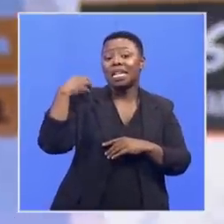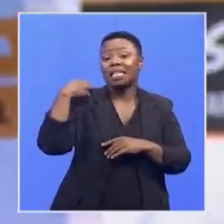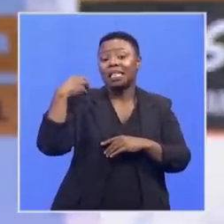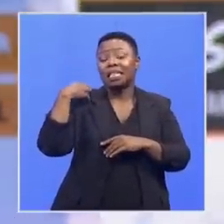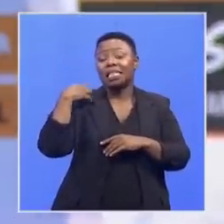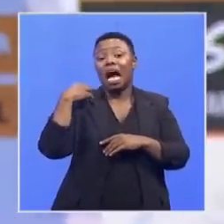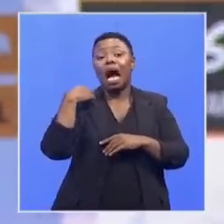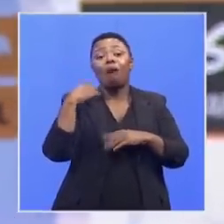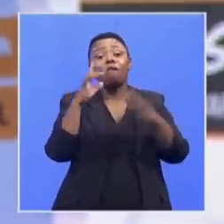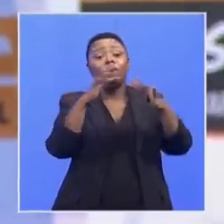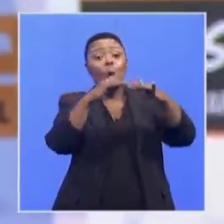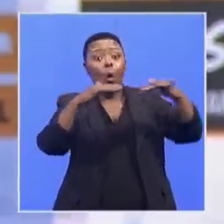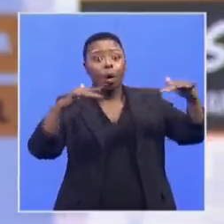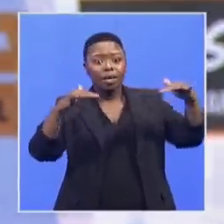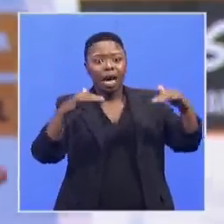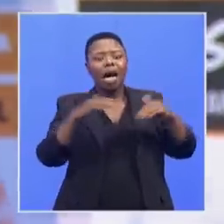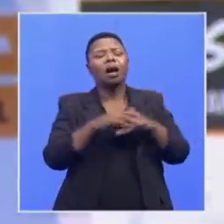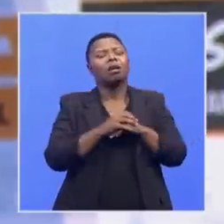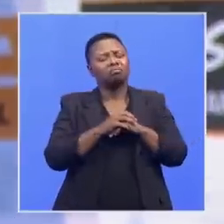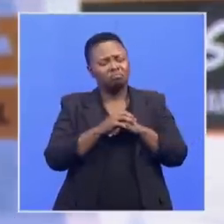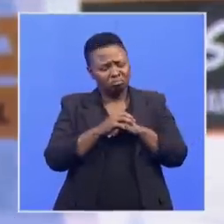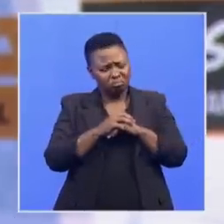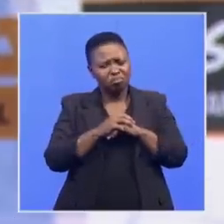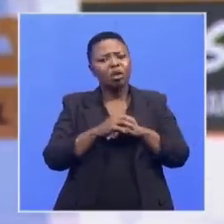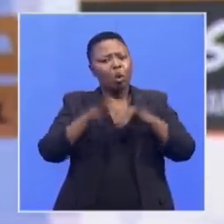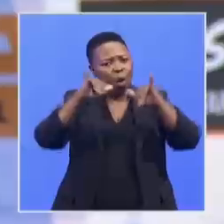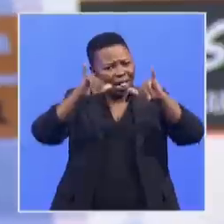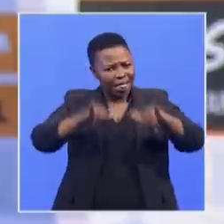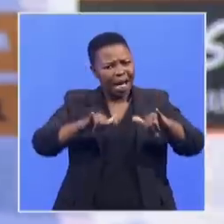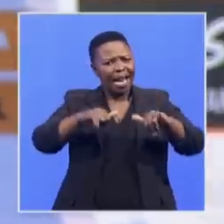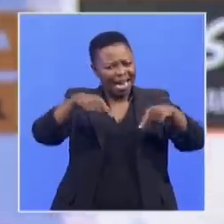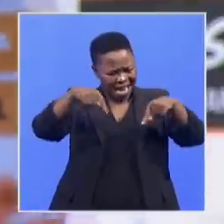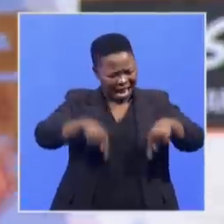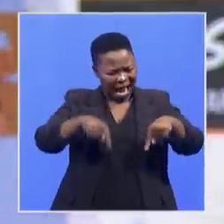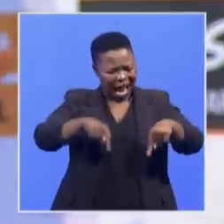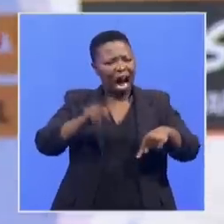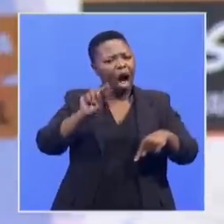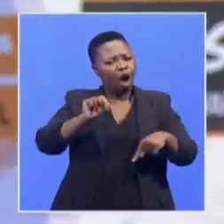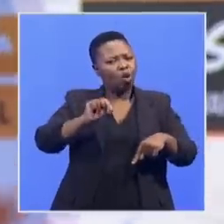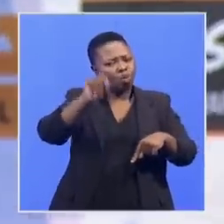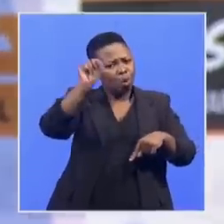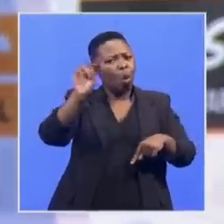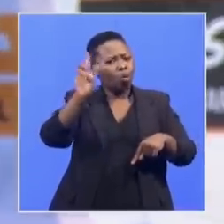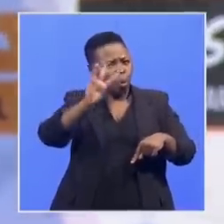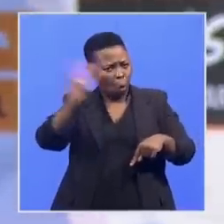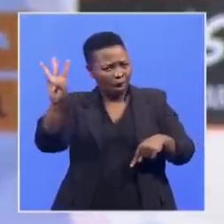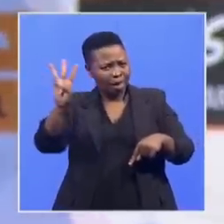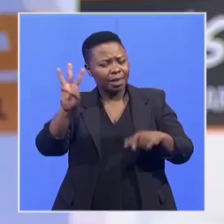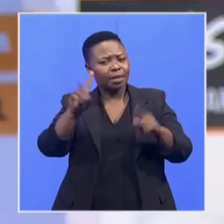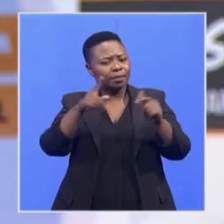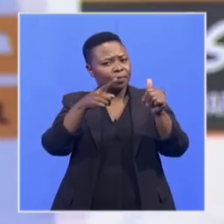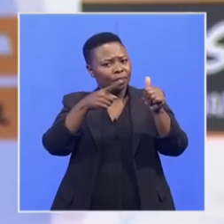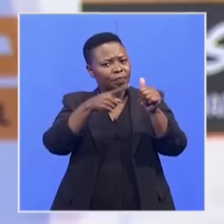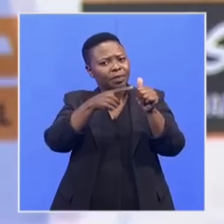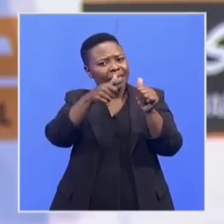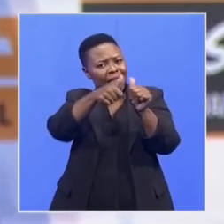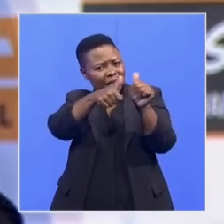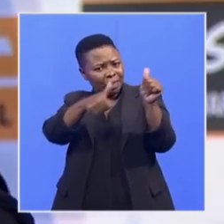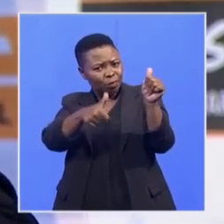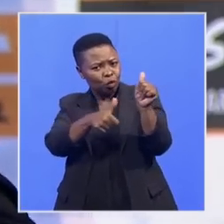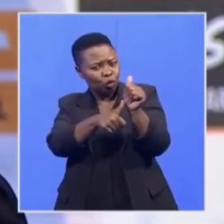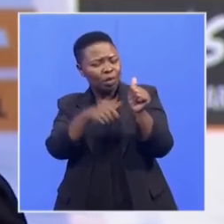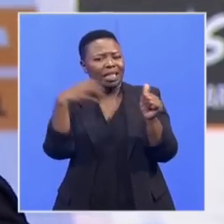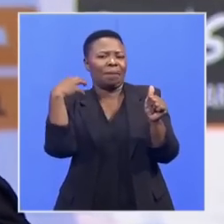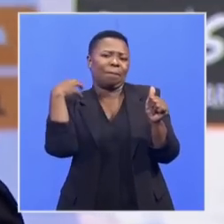setse a dula matsatsi a mantsi gona mo Northwest. Le deputy minister ya gagwe